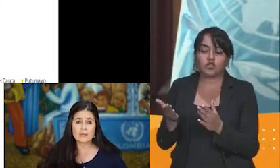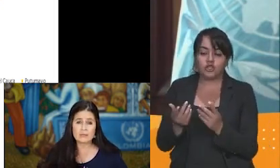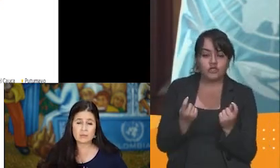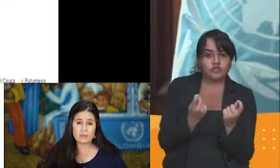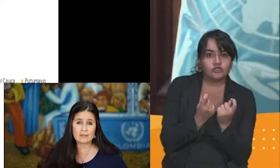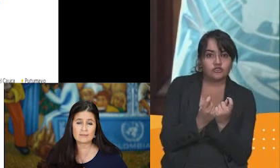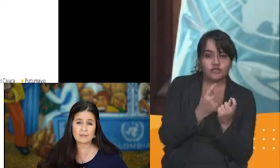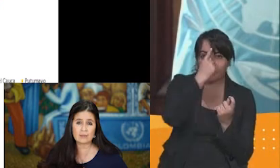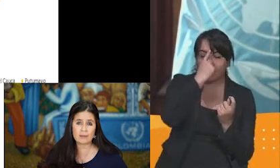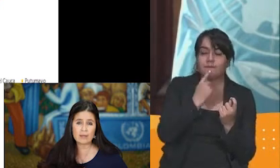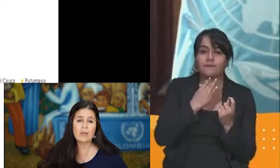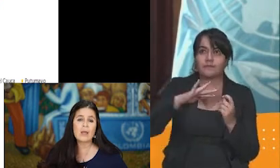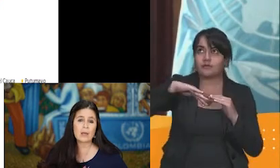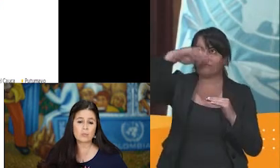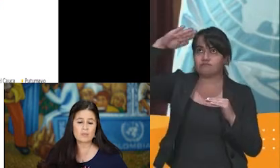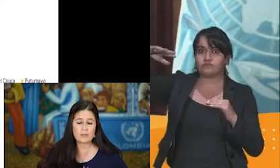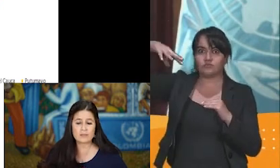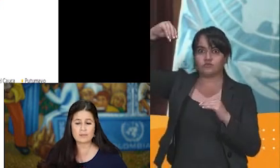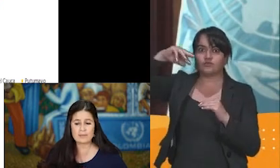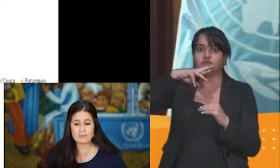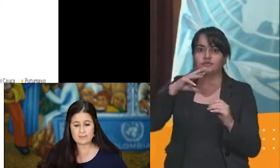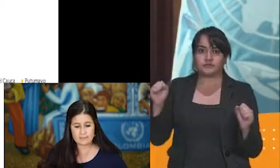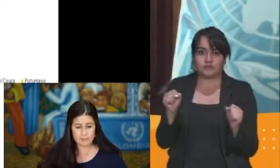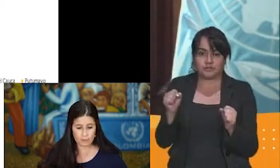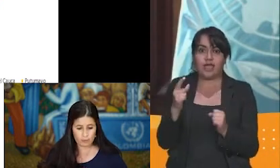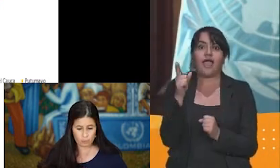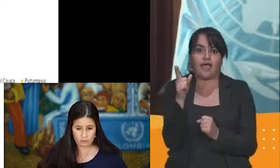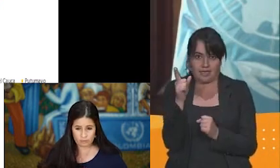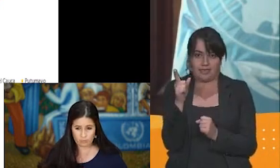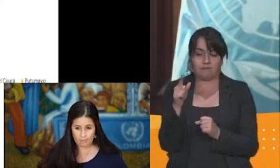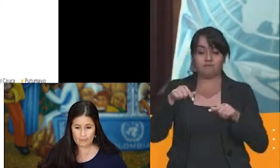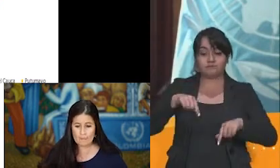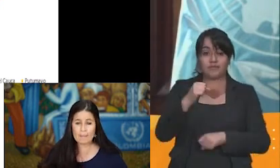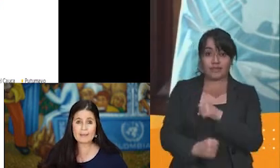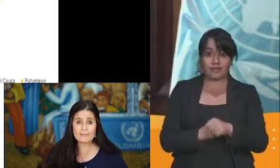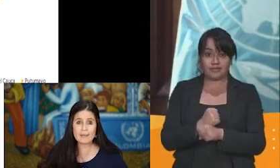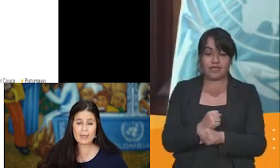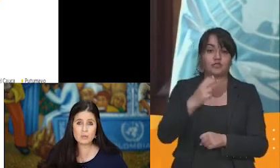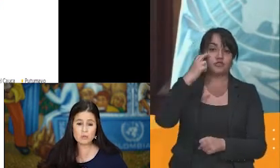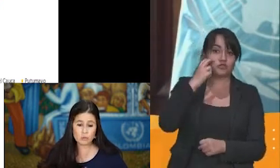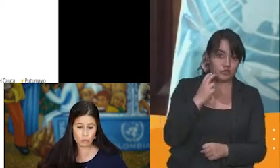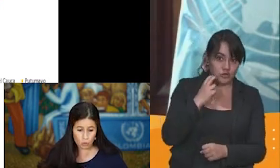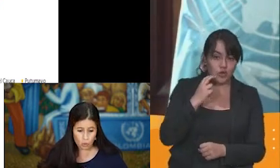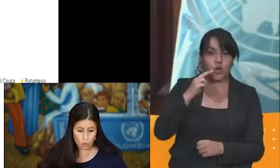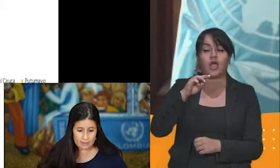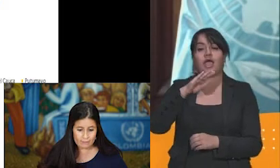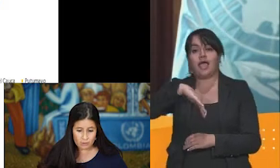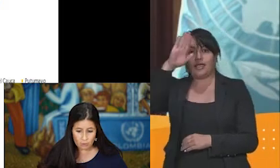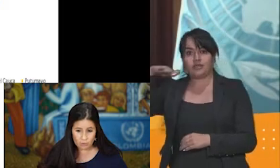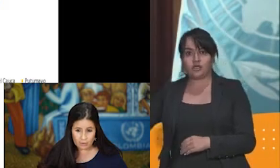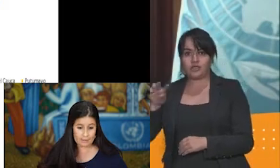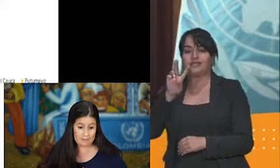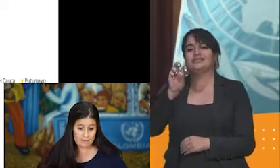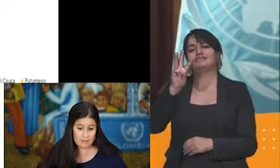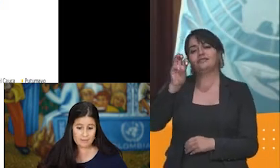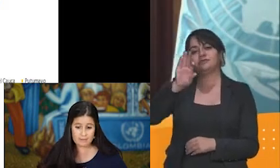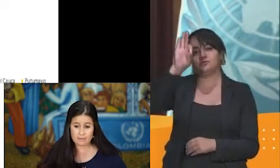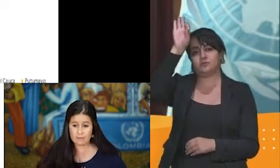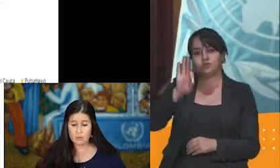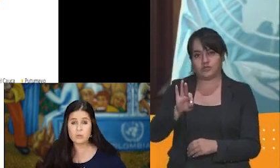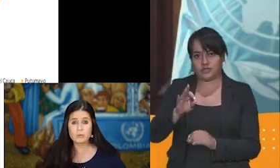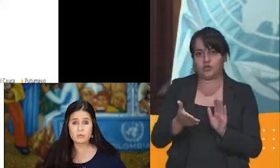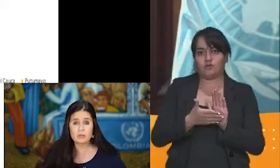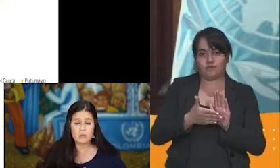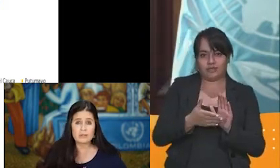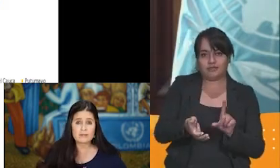Guajira being part of it now, and now we have some small evidences and exploitations. The Chocó and Antioquia represent 78% of the evidence